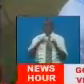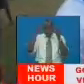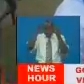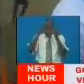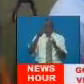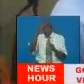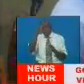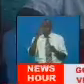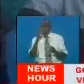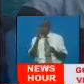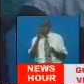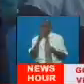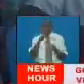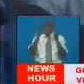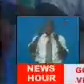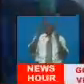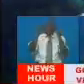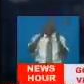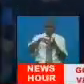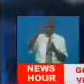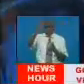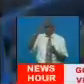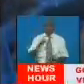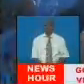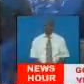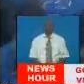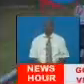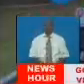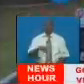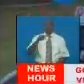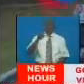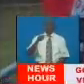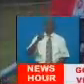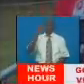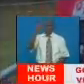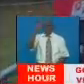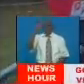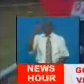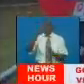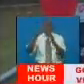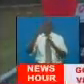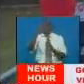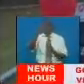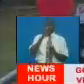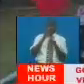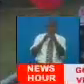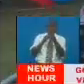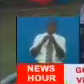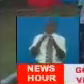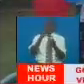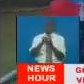their parents and take their education seriously. The senior house parent of the home, Mrs. Matilda